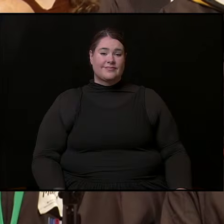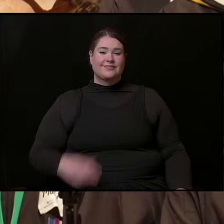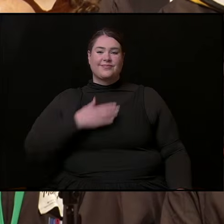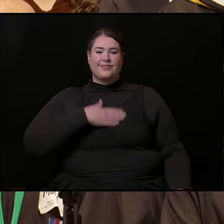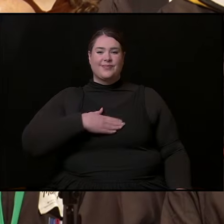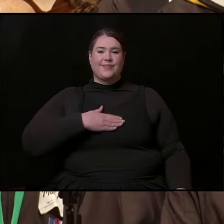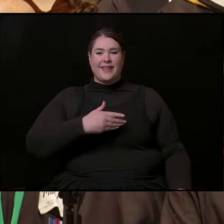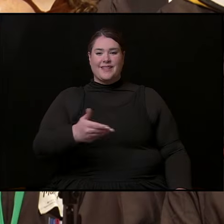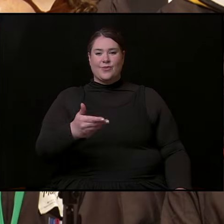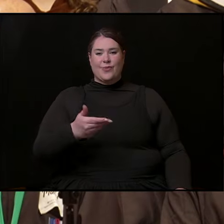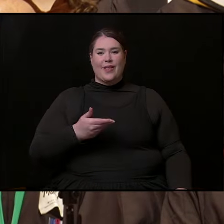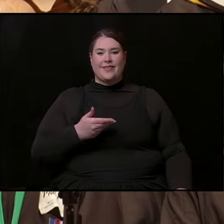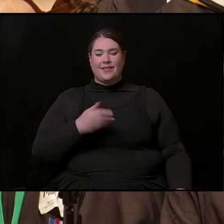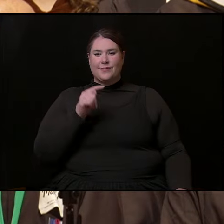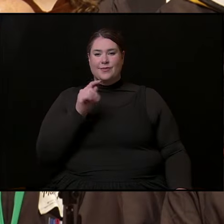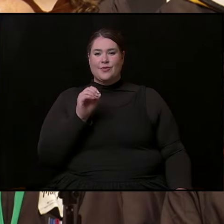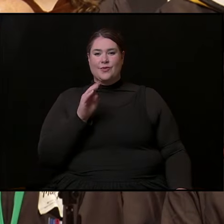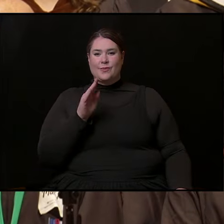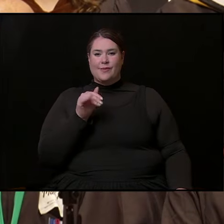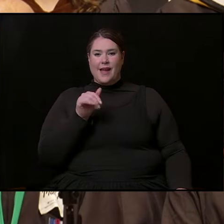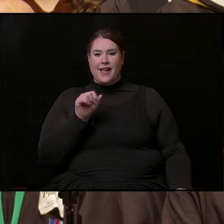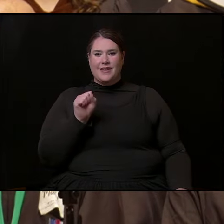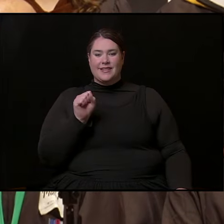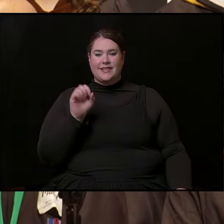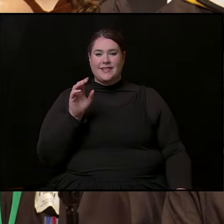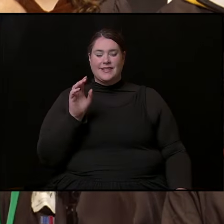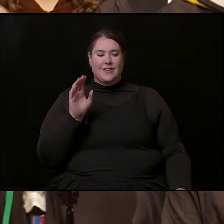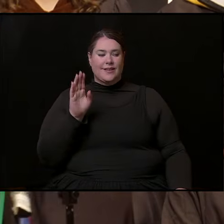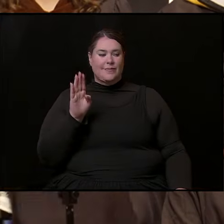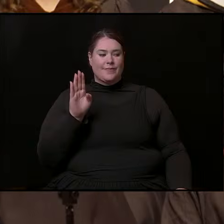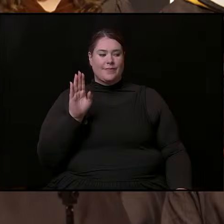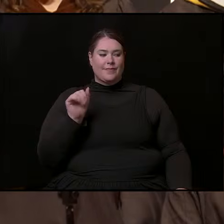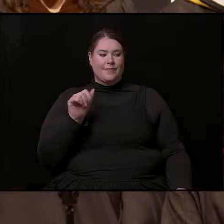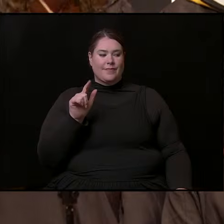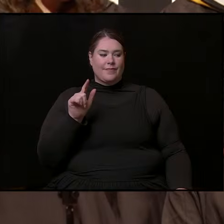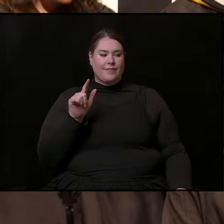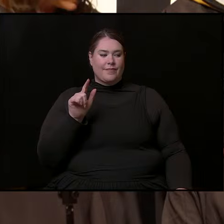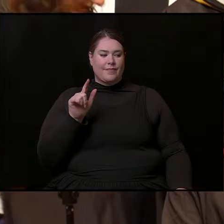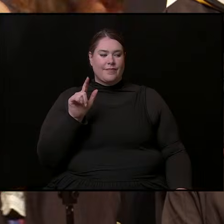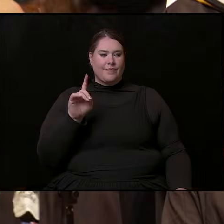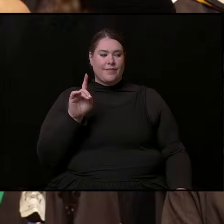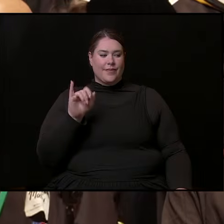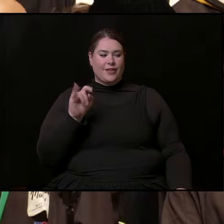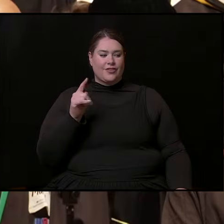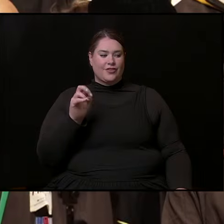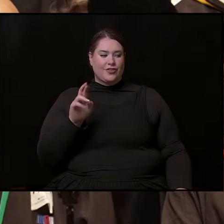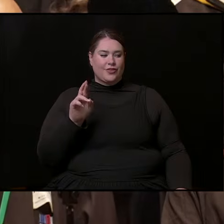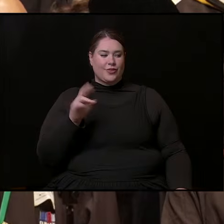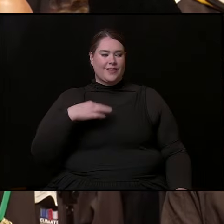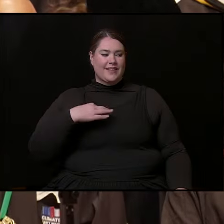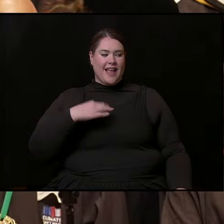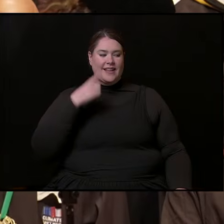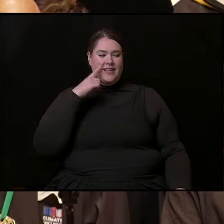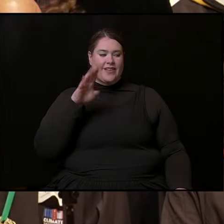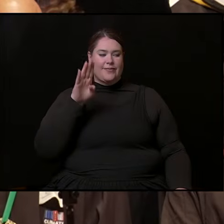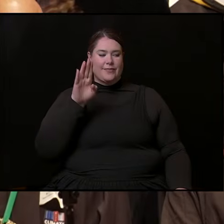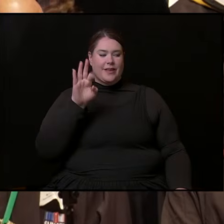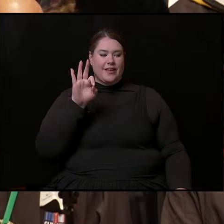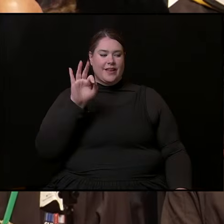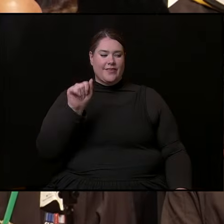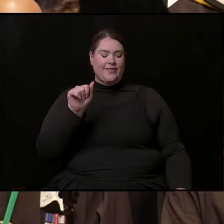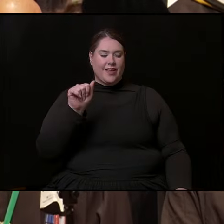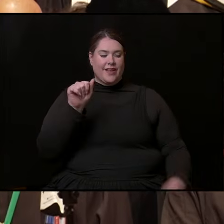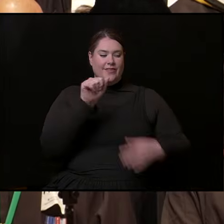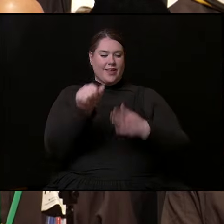Please welcome to this stage Tobias Baldinger, candidate for the Bachelor of Fine Arts in Animation, who will honor the MICA tradition